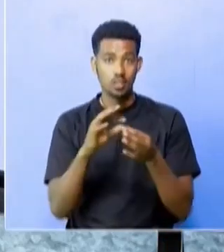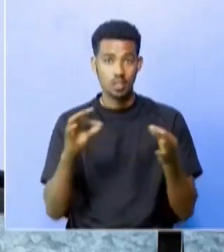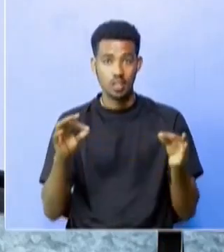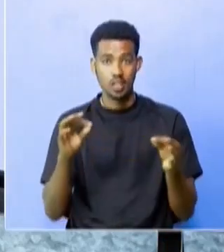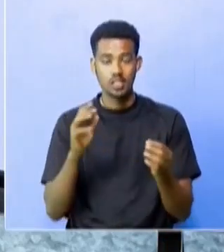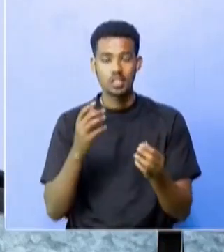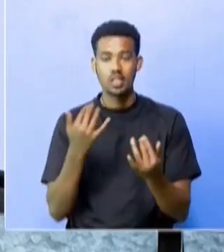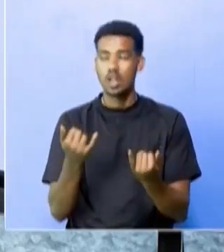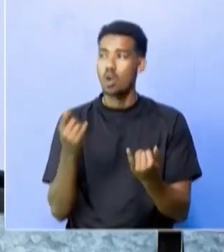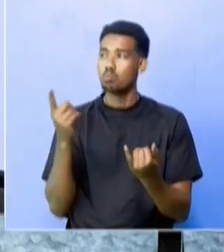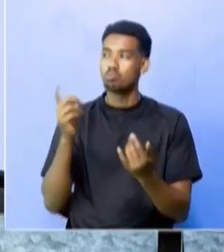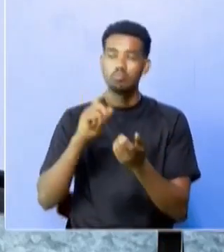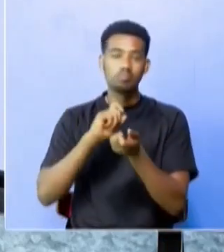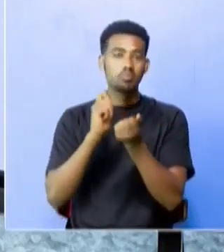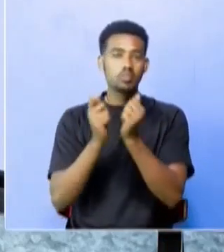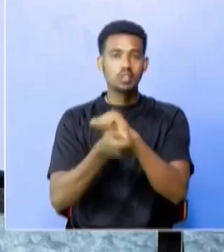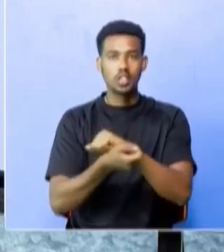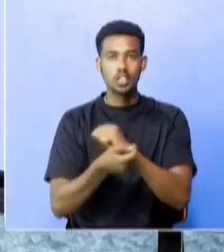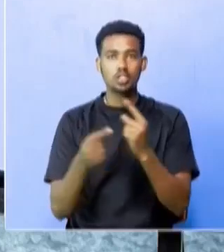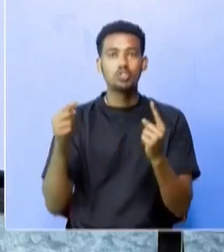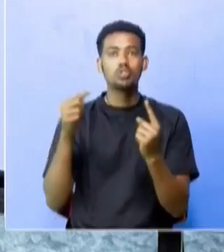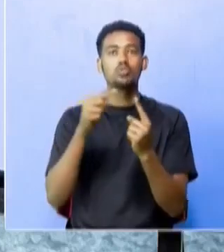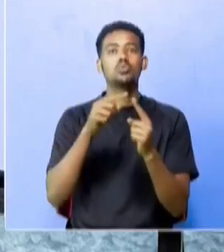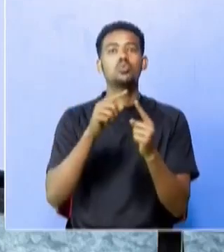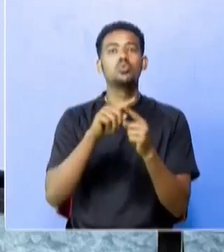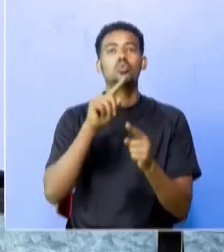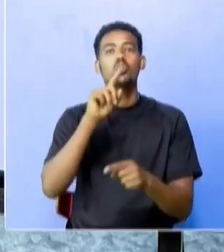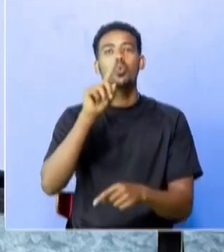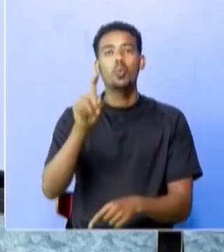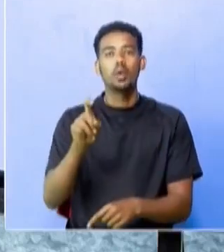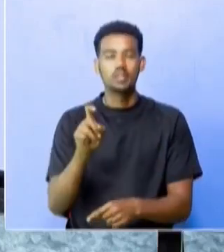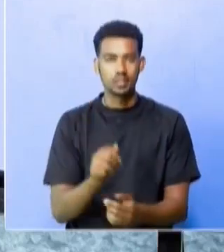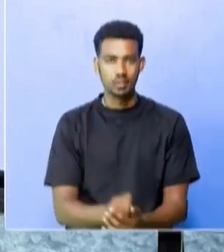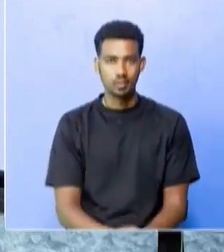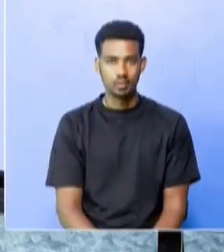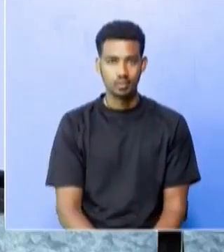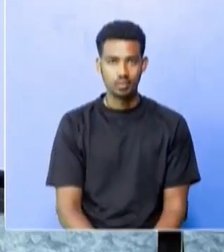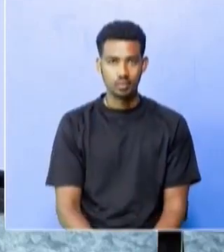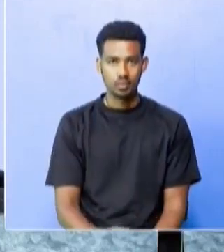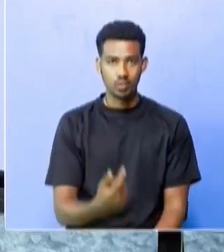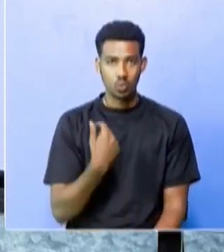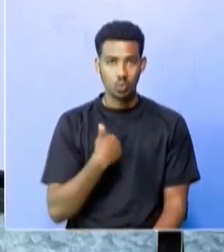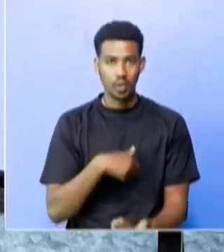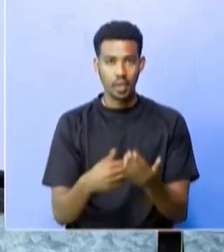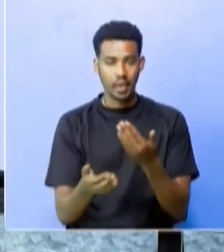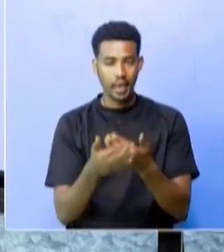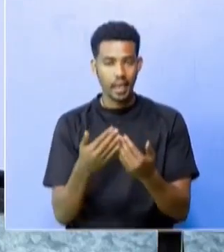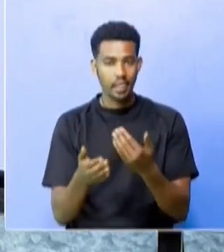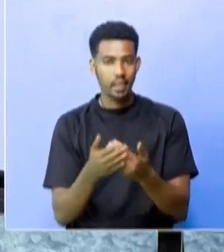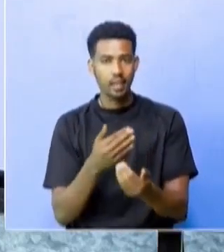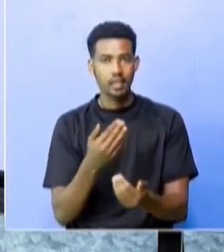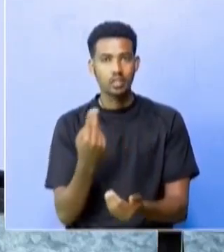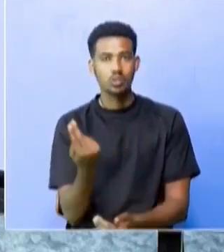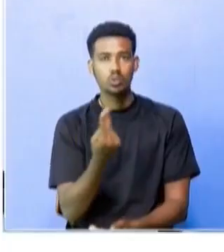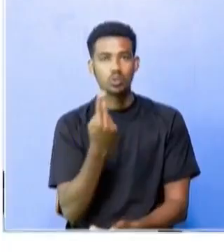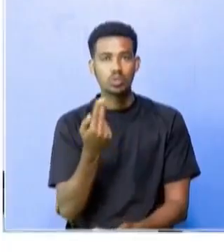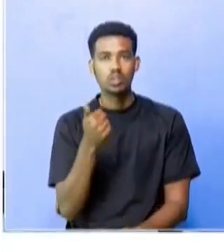with question. For example, when we want to change with question, we easily used am.